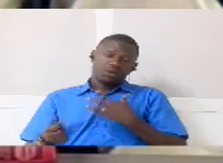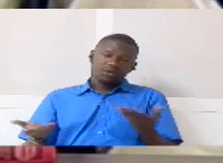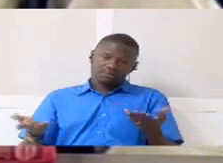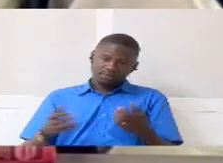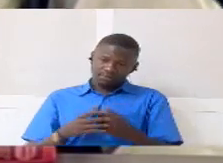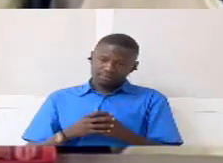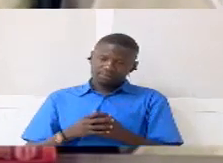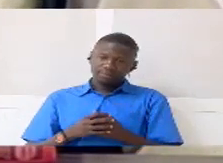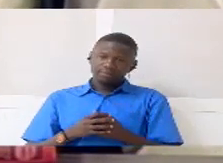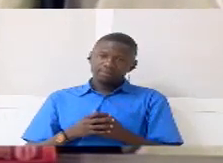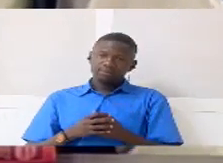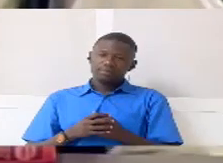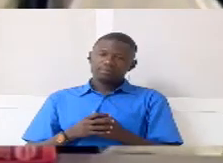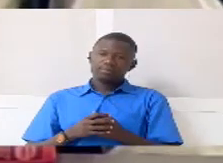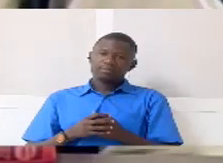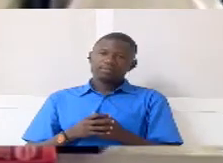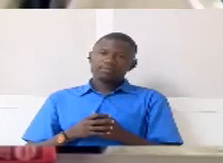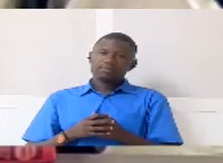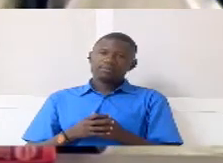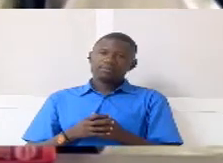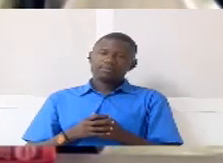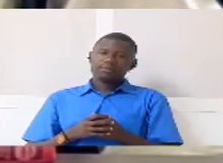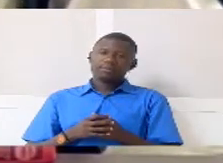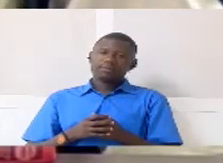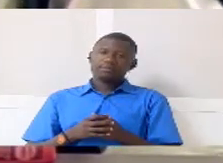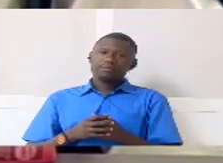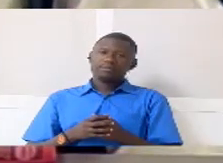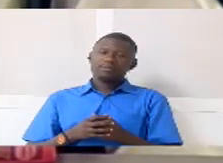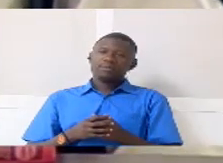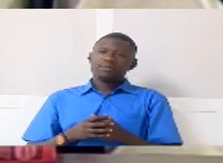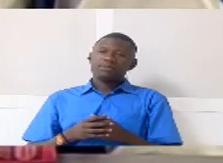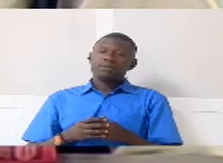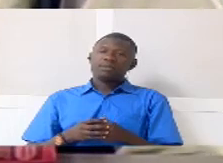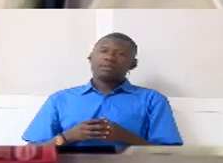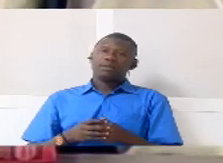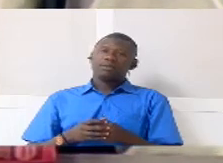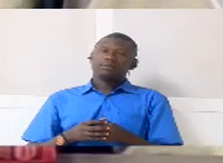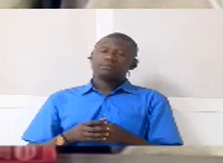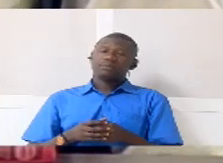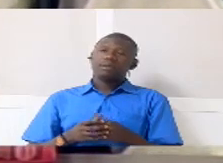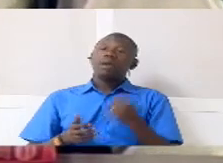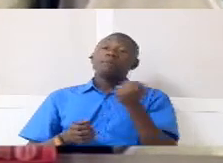ila problemo sunta wolle la dema roma ila problemo ila